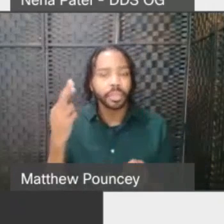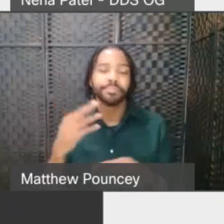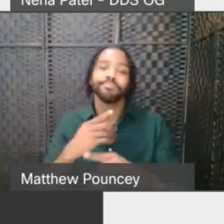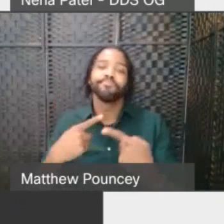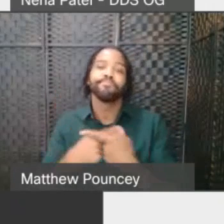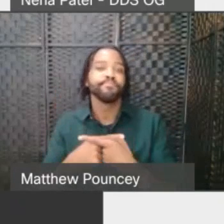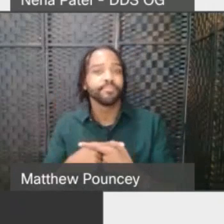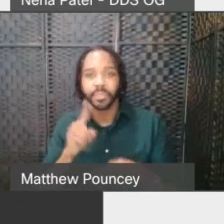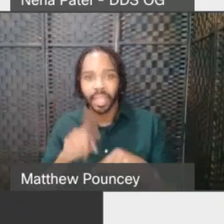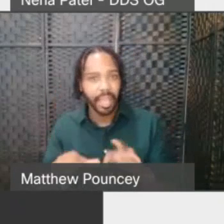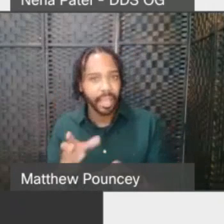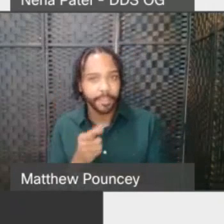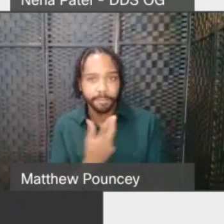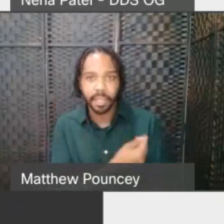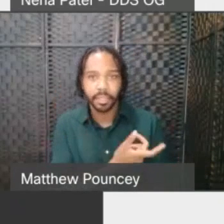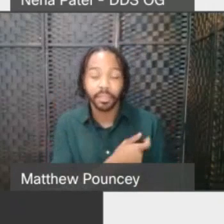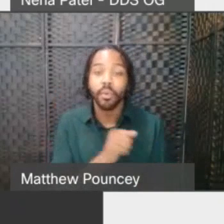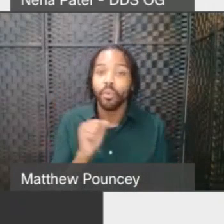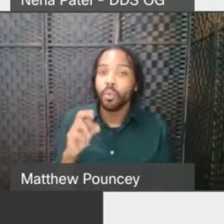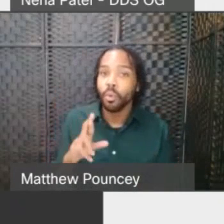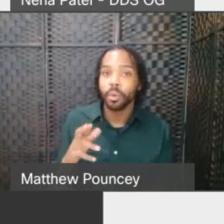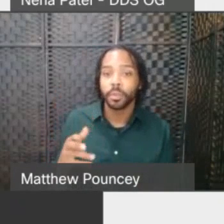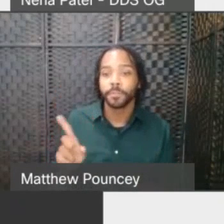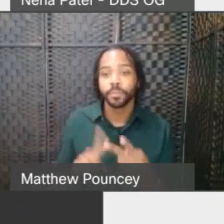them from getting vaccinated, or